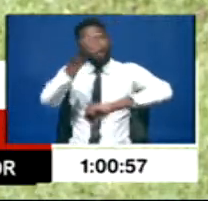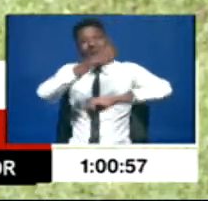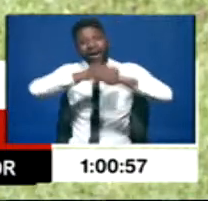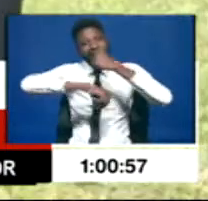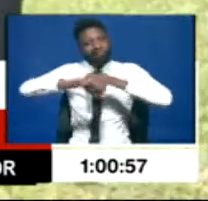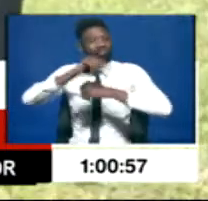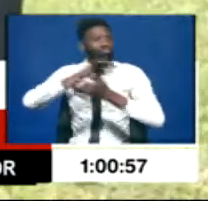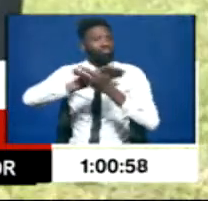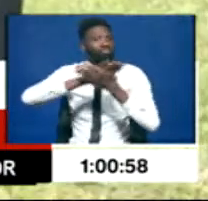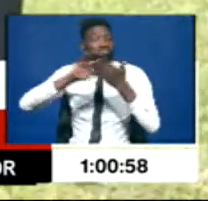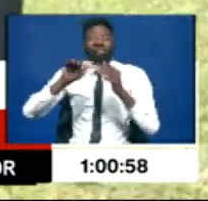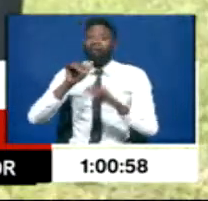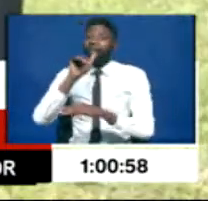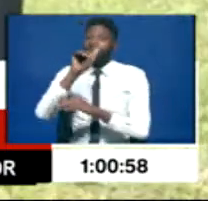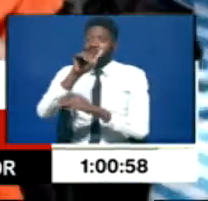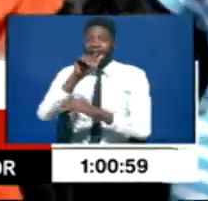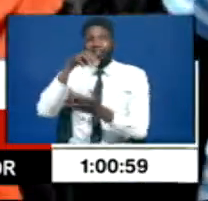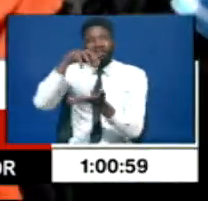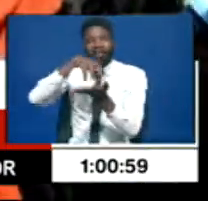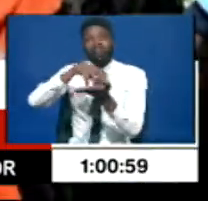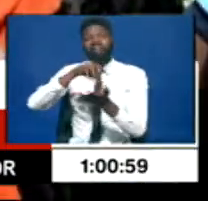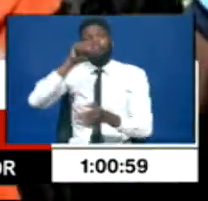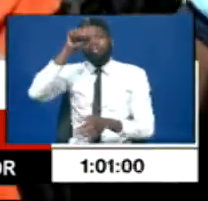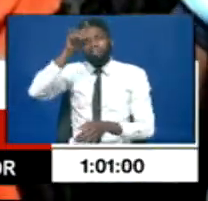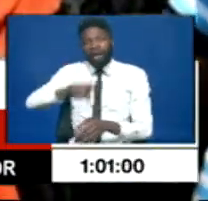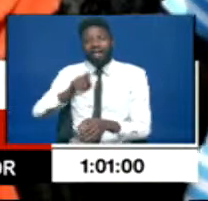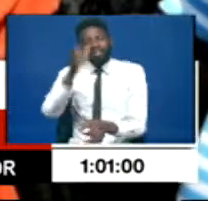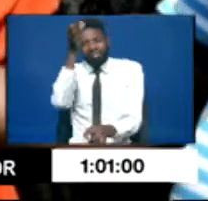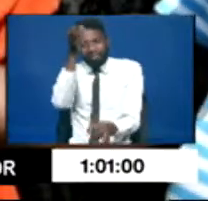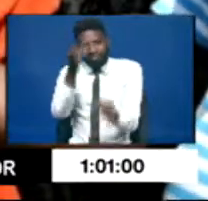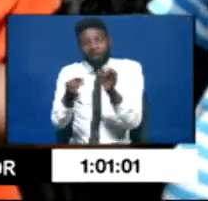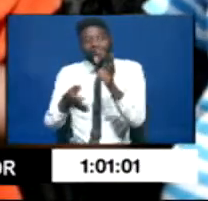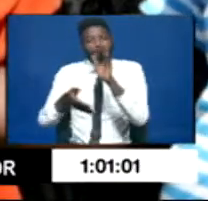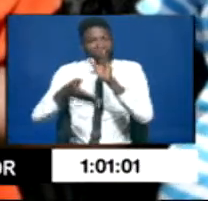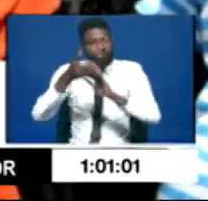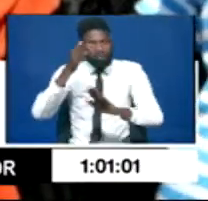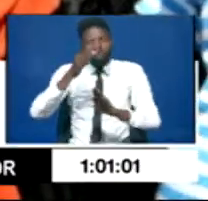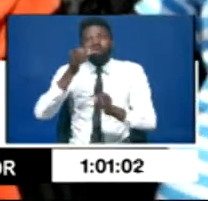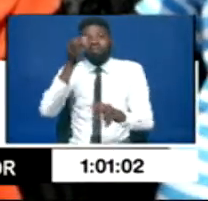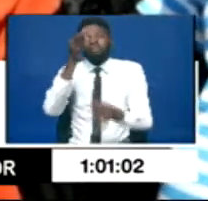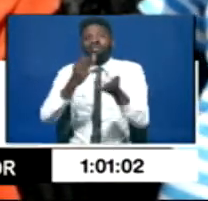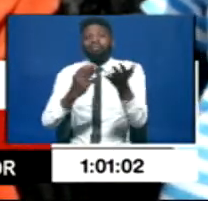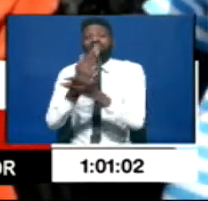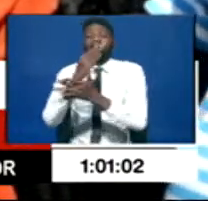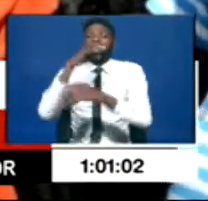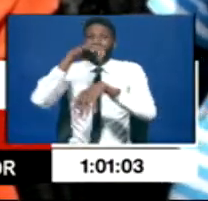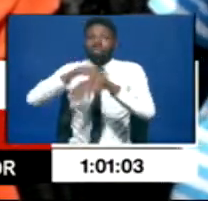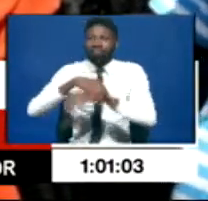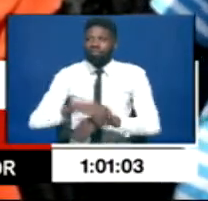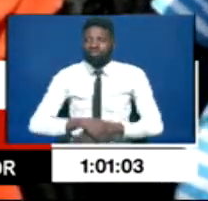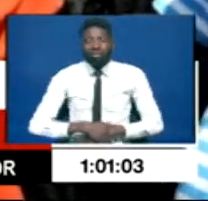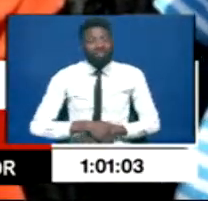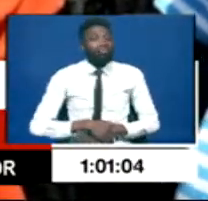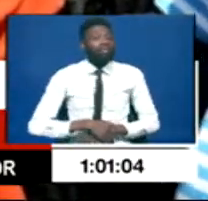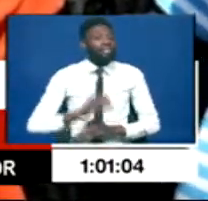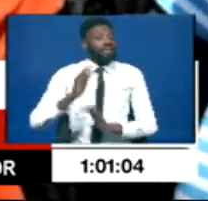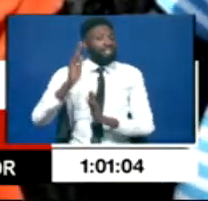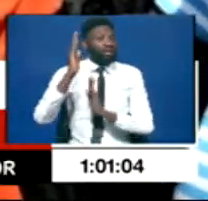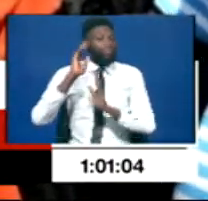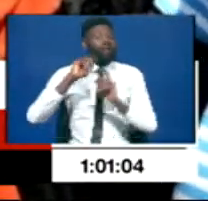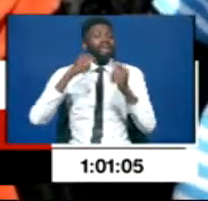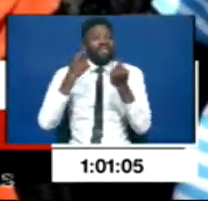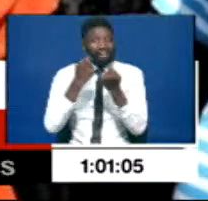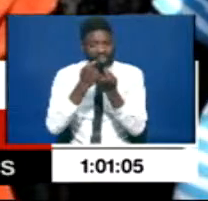case expedited for justice to prevail. Our security team, tafadhali, matiangi tunajua hiyo kazi unaiweza tu